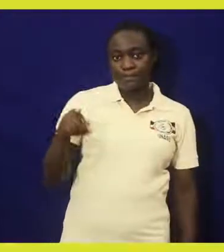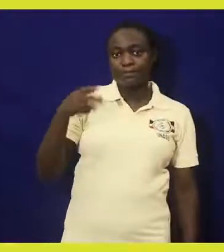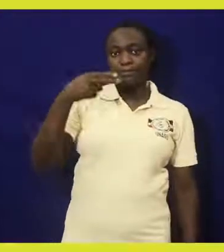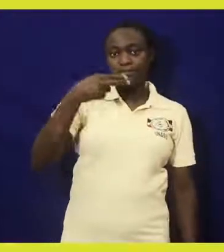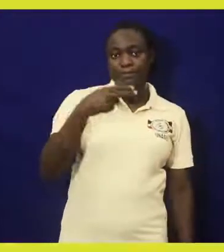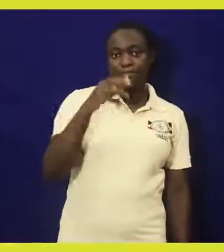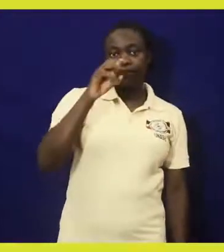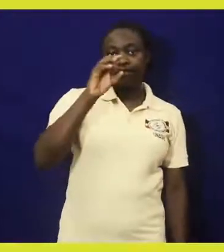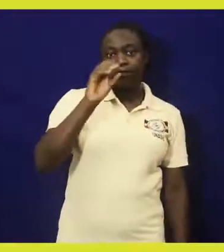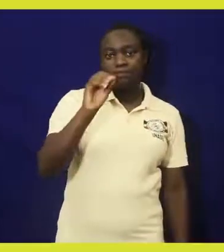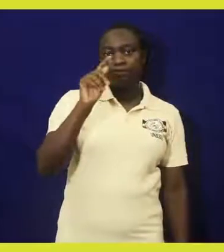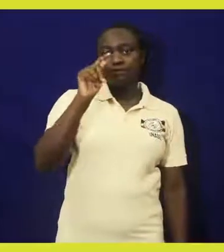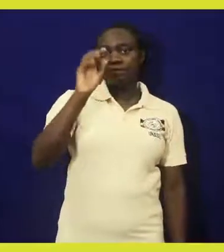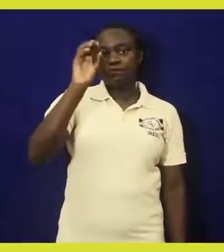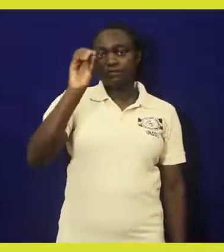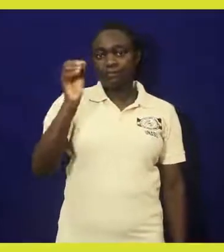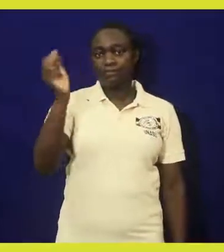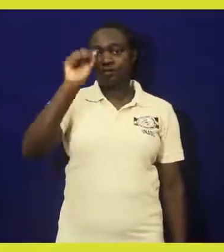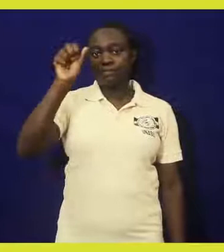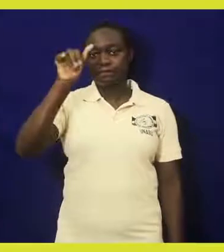Photosynthesis.